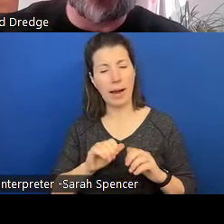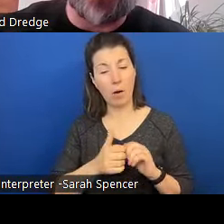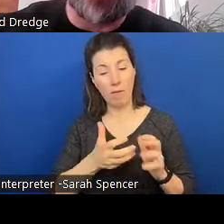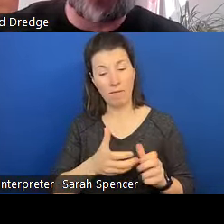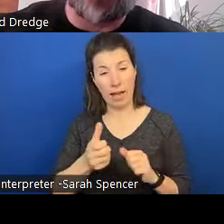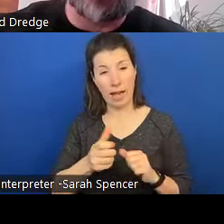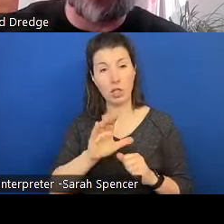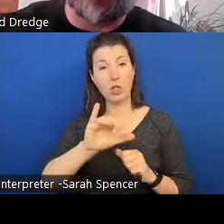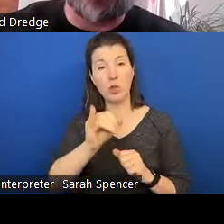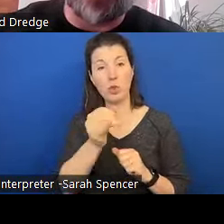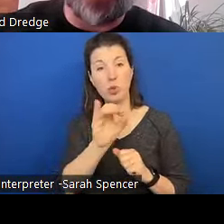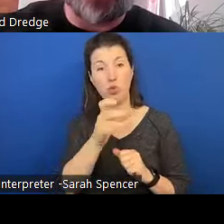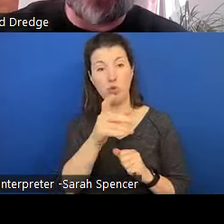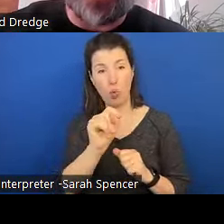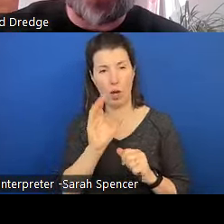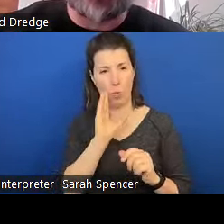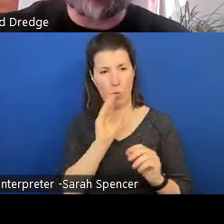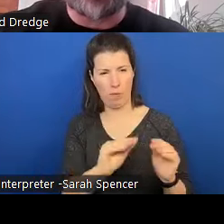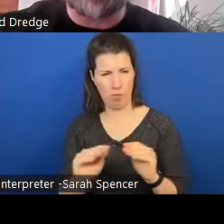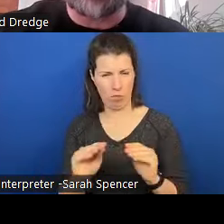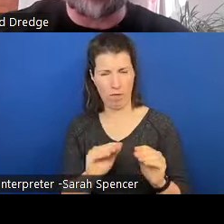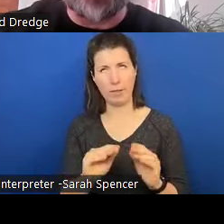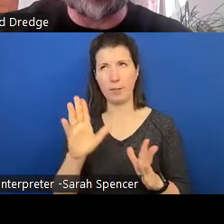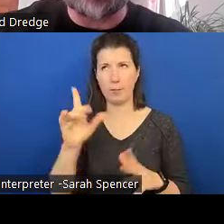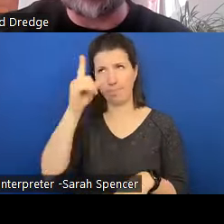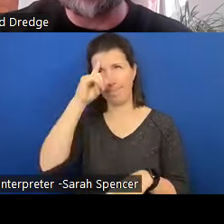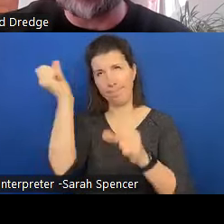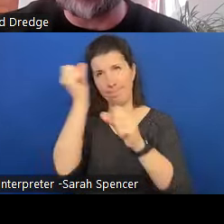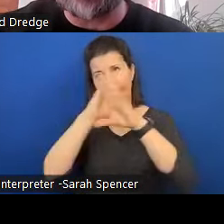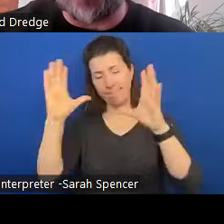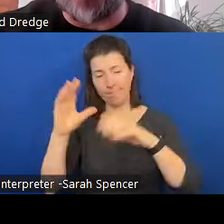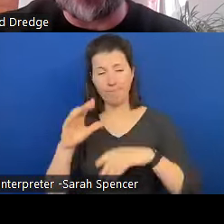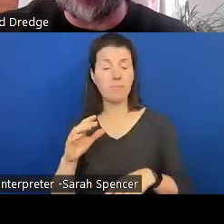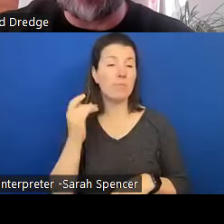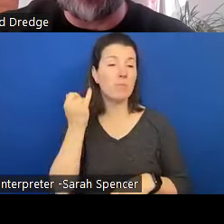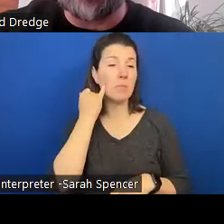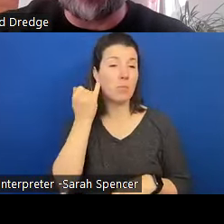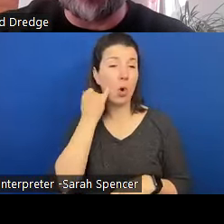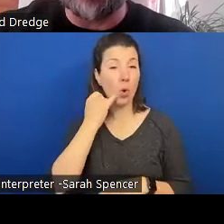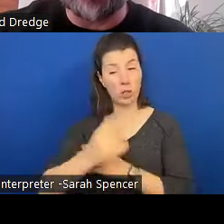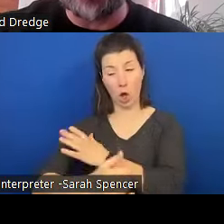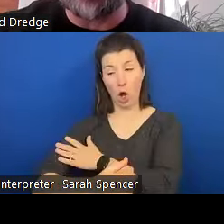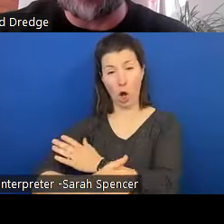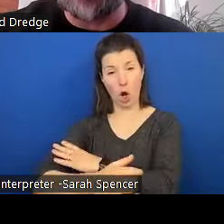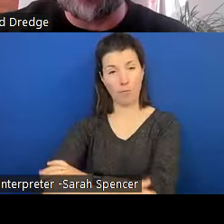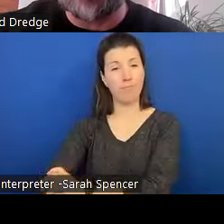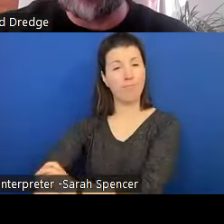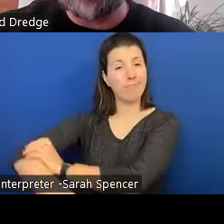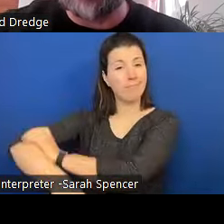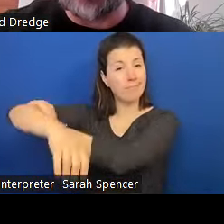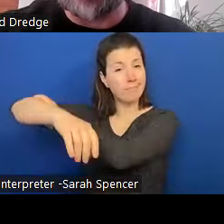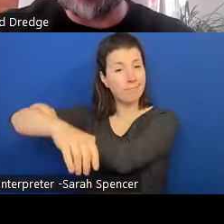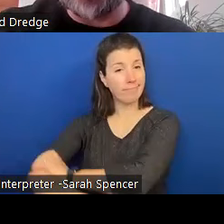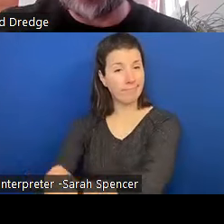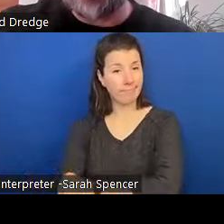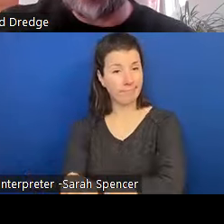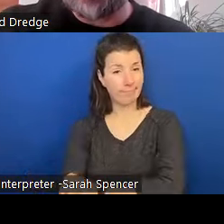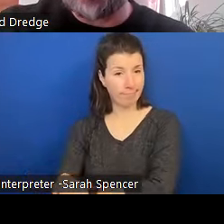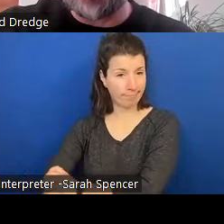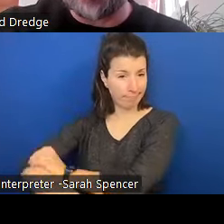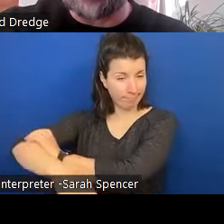So the way to think about that is, say you're arranging someone's arm. So you're moving the arm to